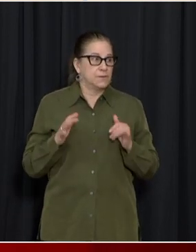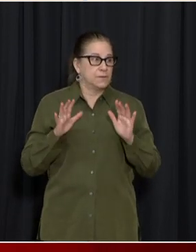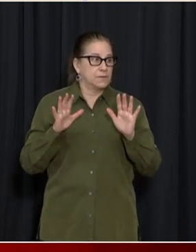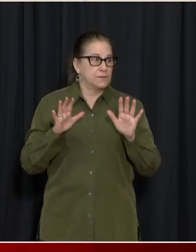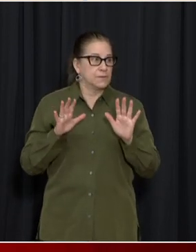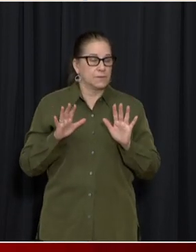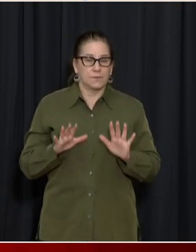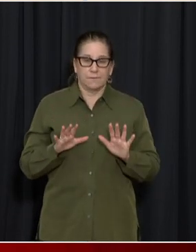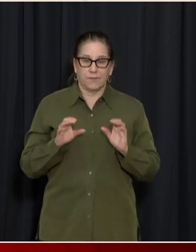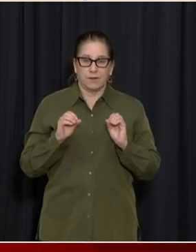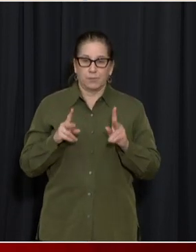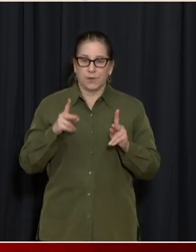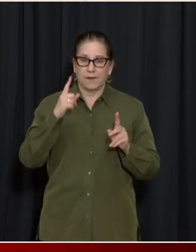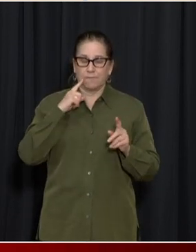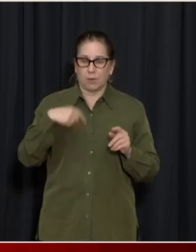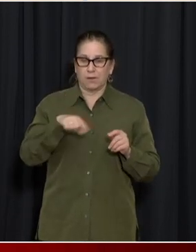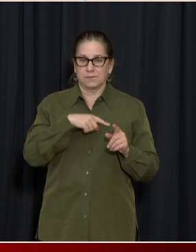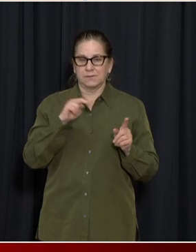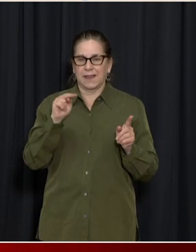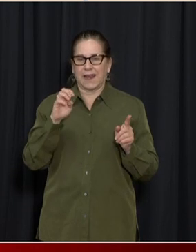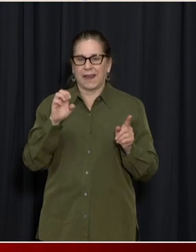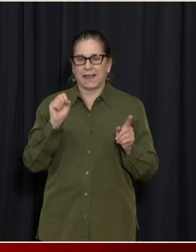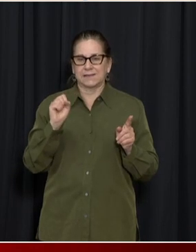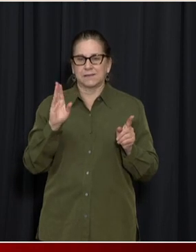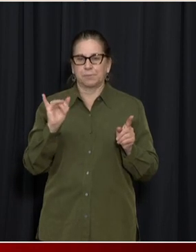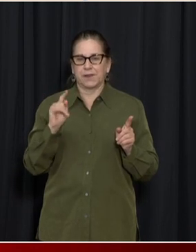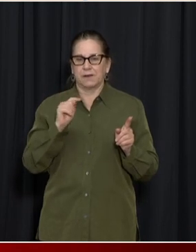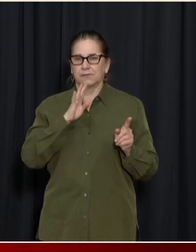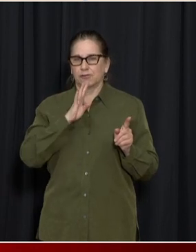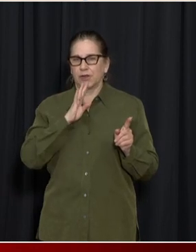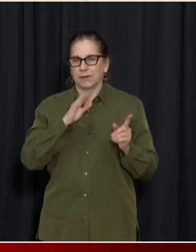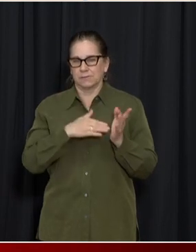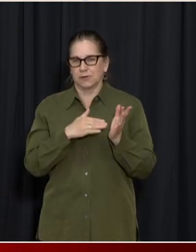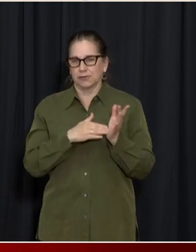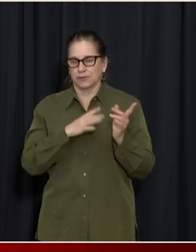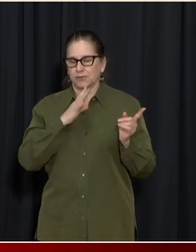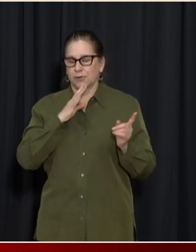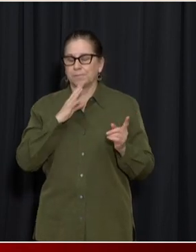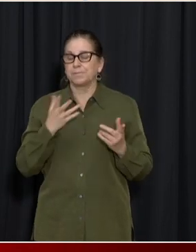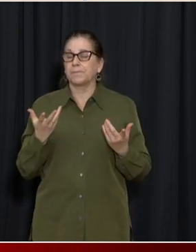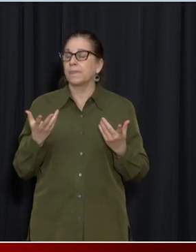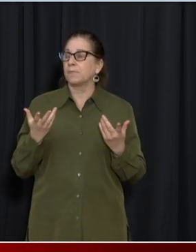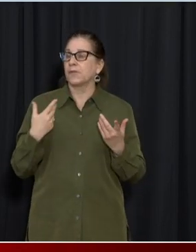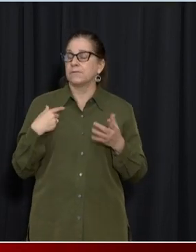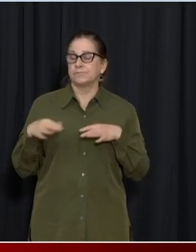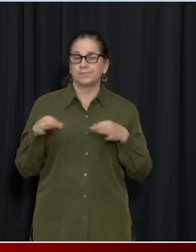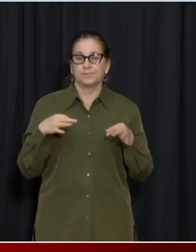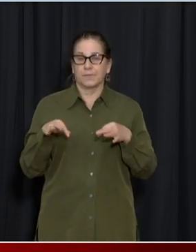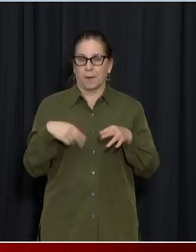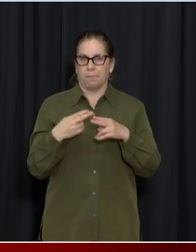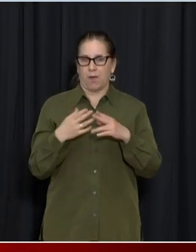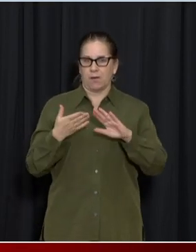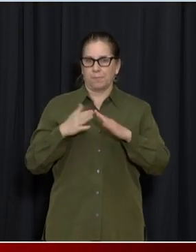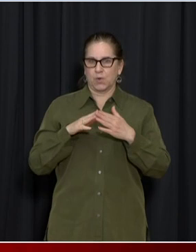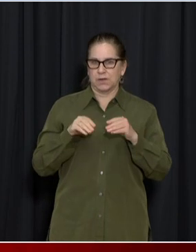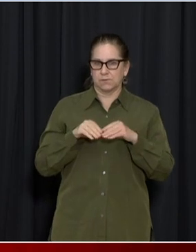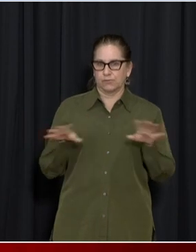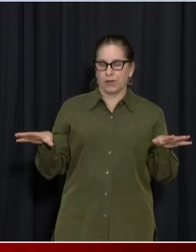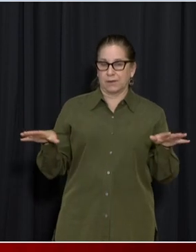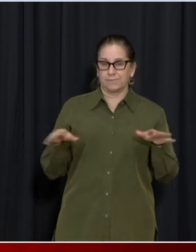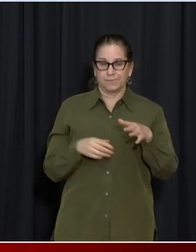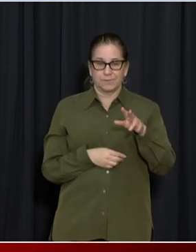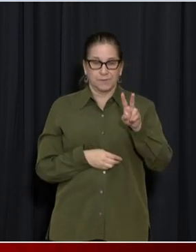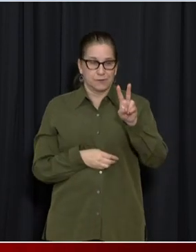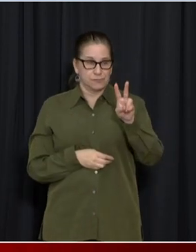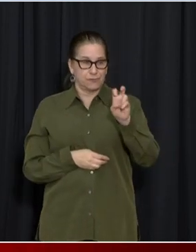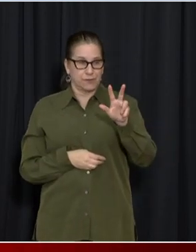the community spread. And given that we are reporting 237 cases today and